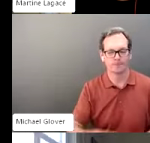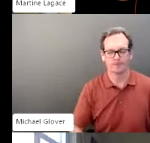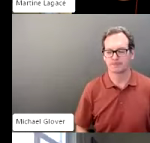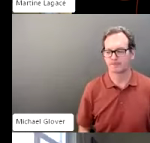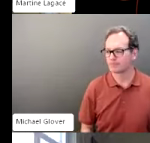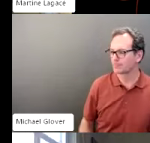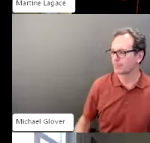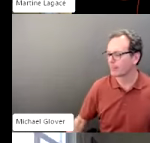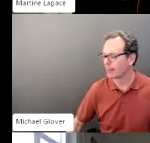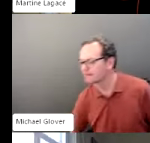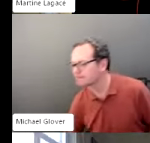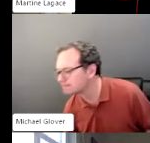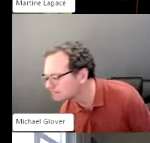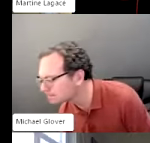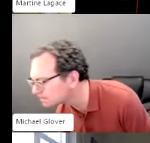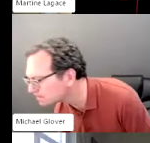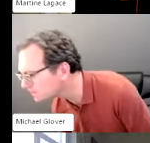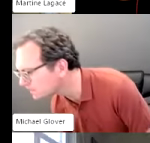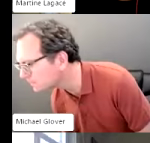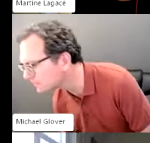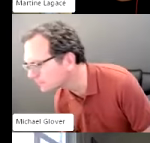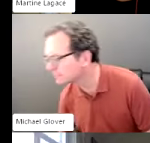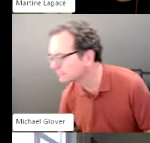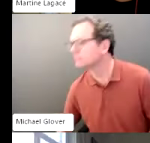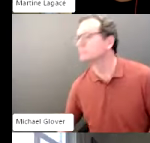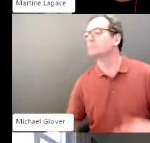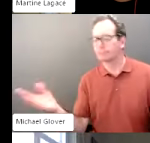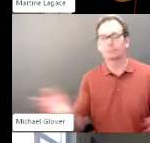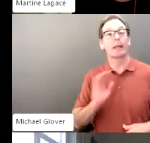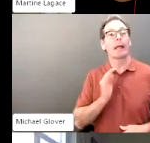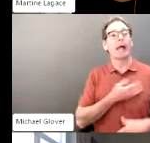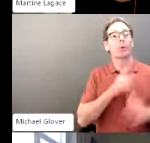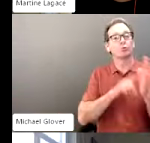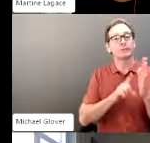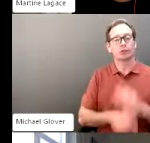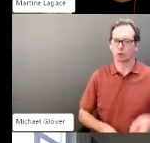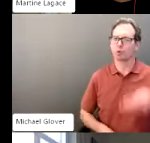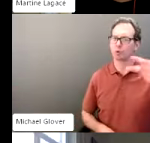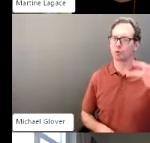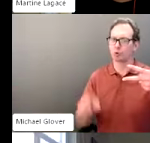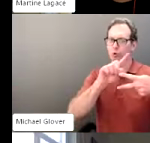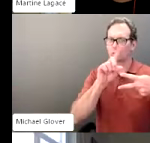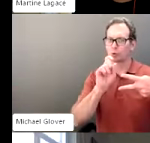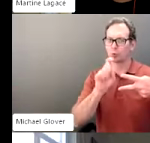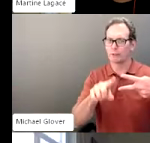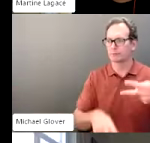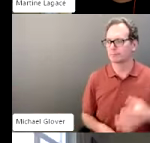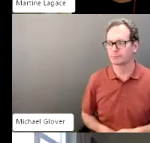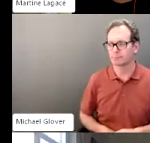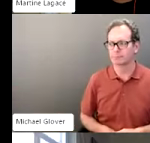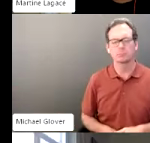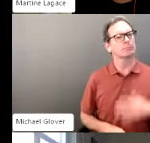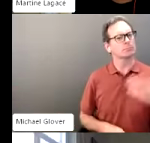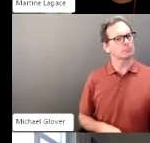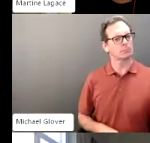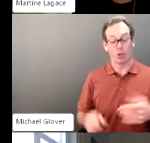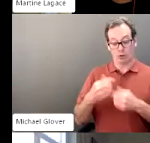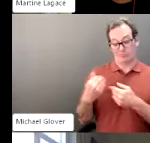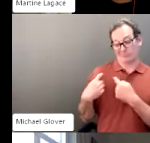asked ourselves two questions. How were older adults and the aging process portrayed in the public discourse during the